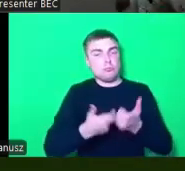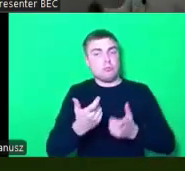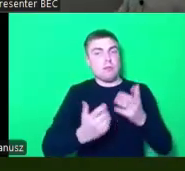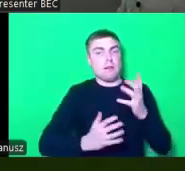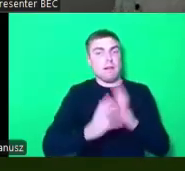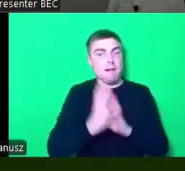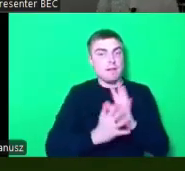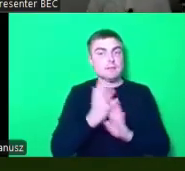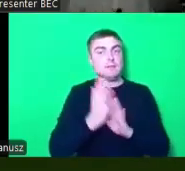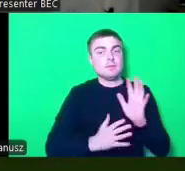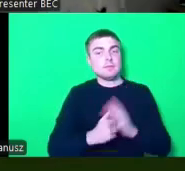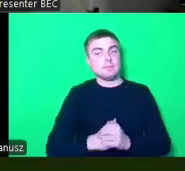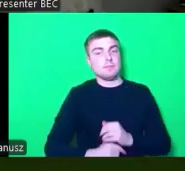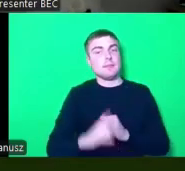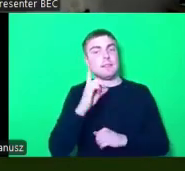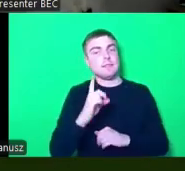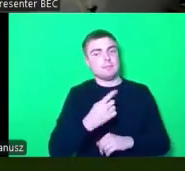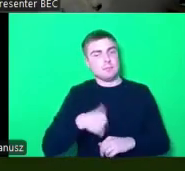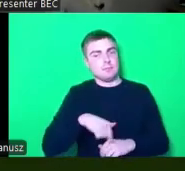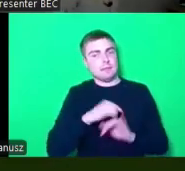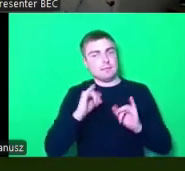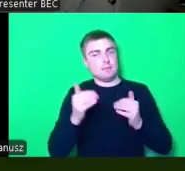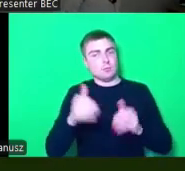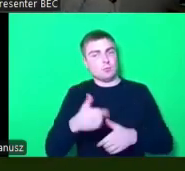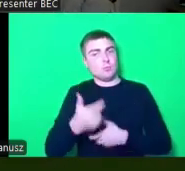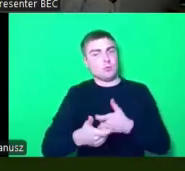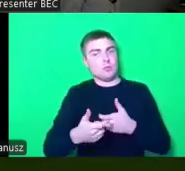can we translate that now in management at the landscape level?